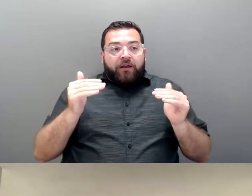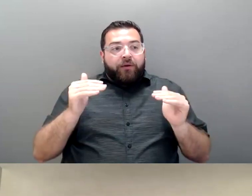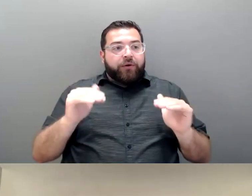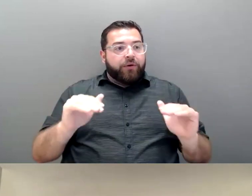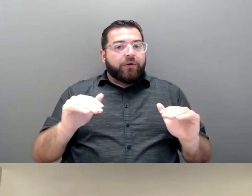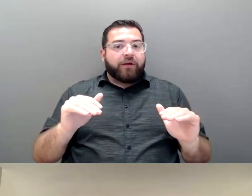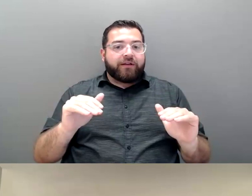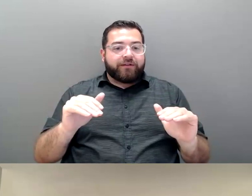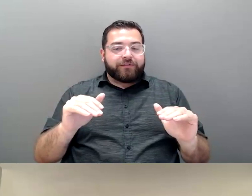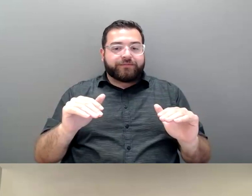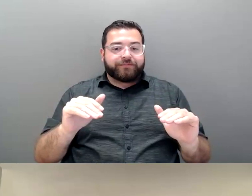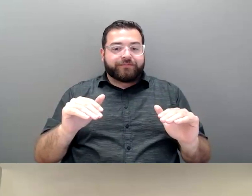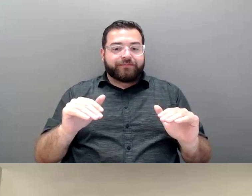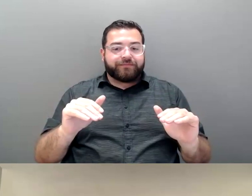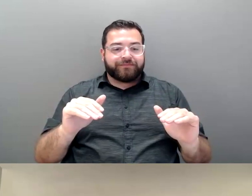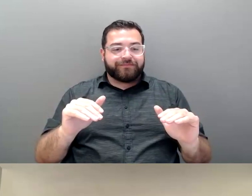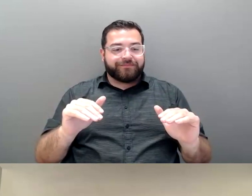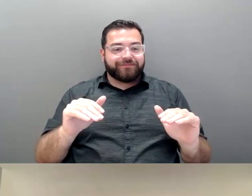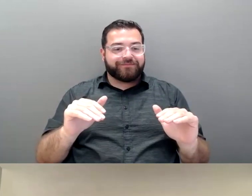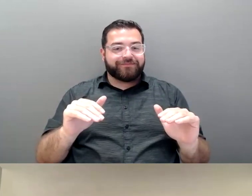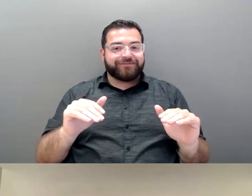the let's see,